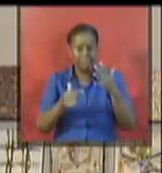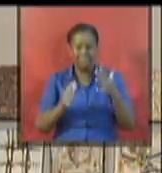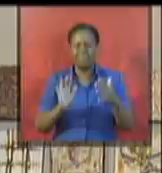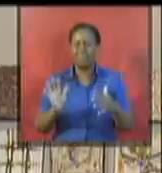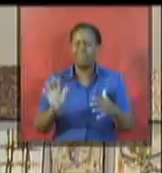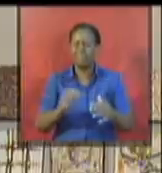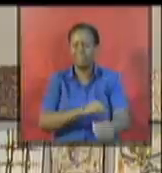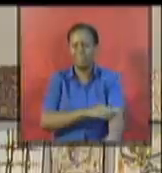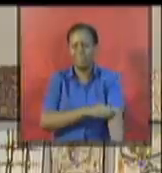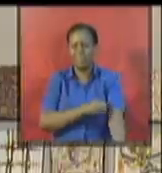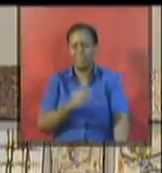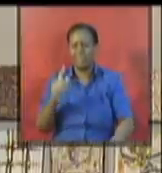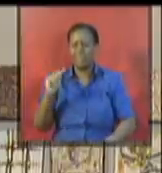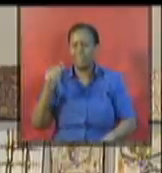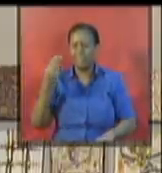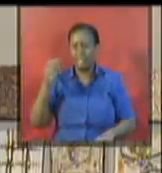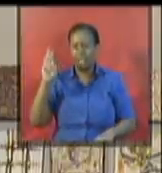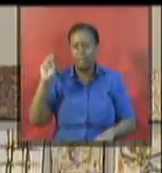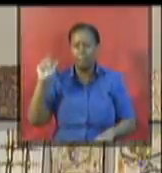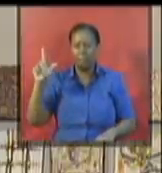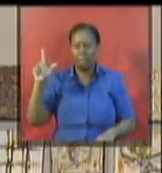an infrared thermometer